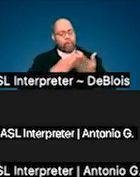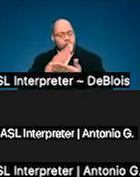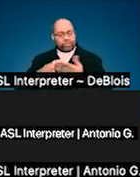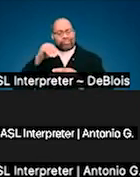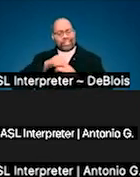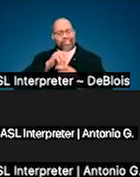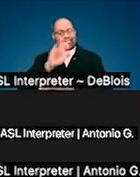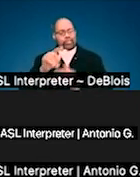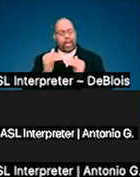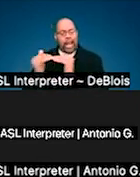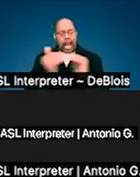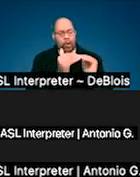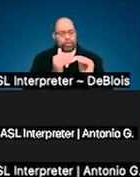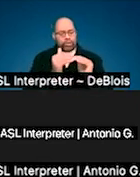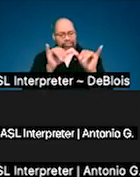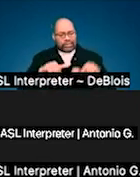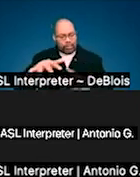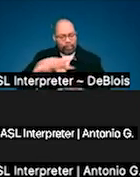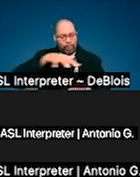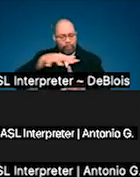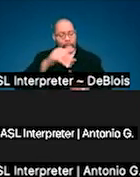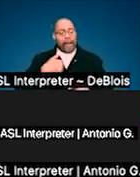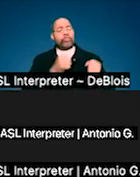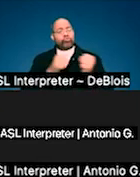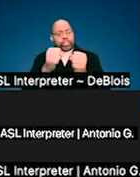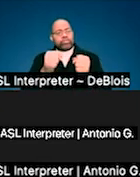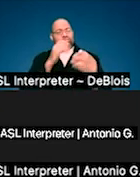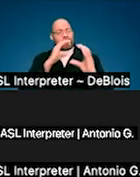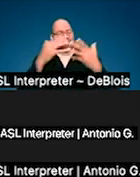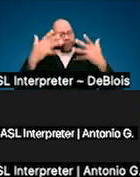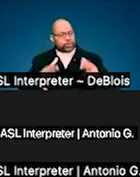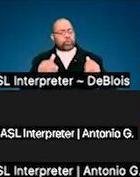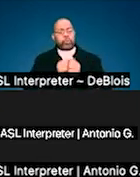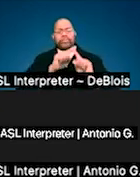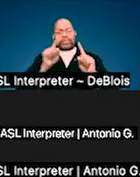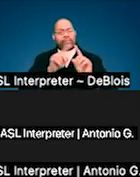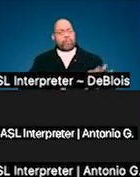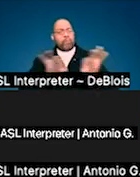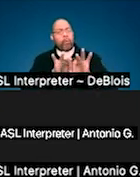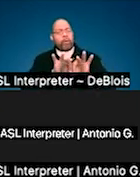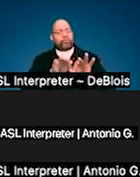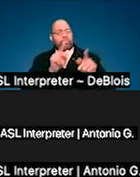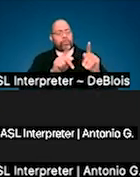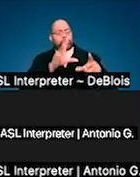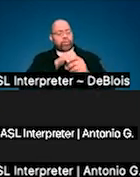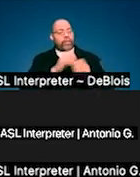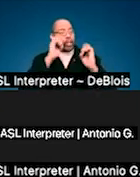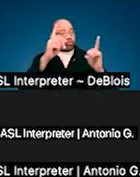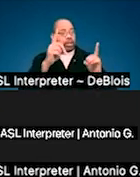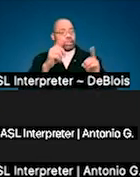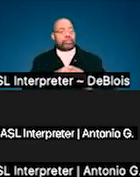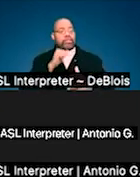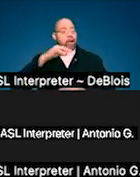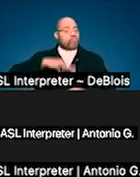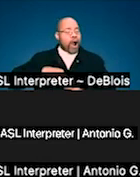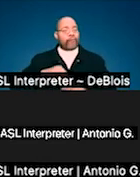the digital equity ecosystem. We've had strategic conversations with various key players, such as education